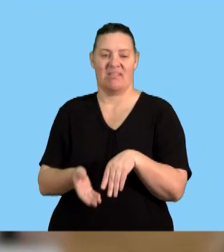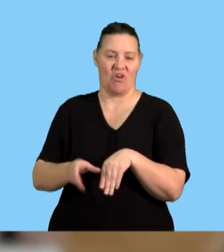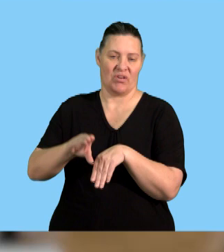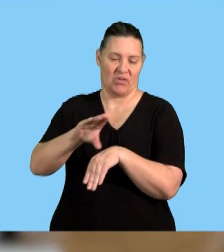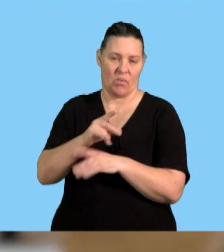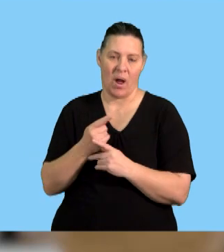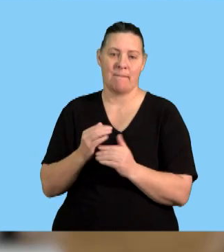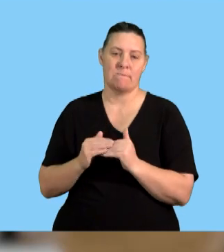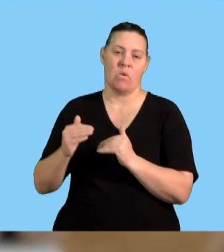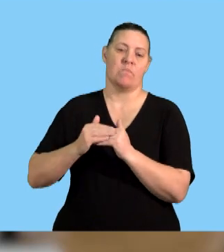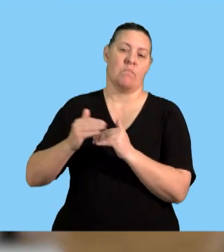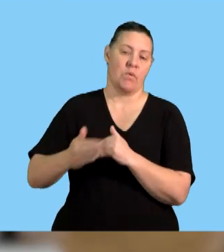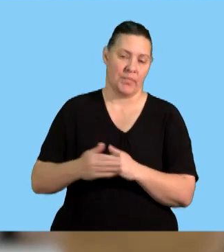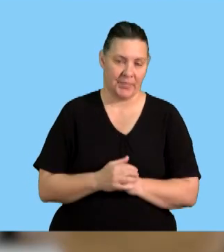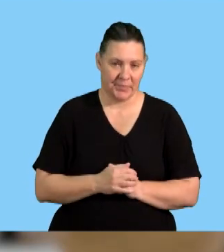a little bit more.